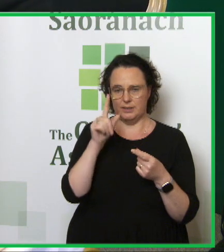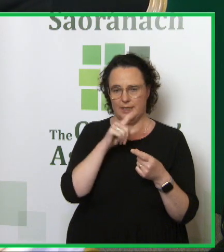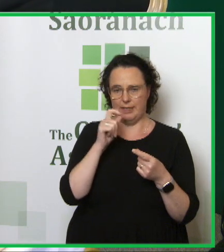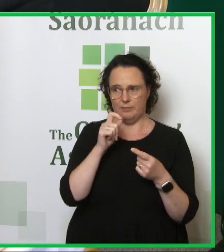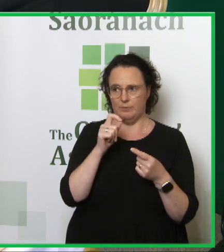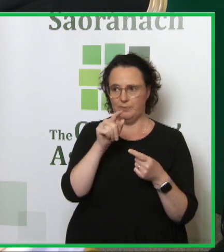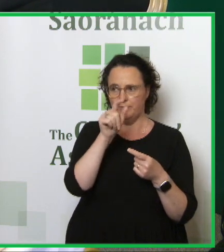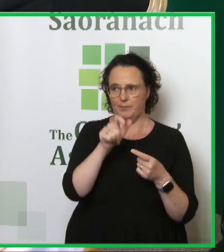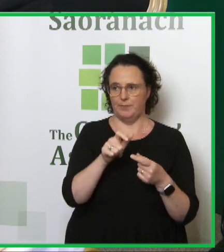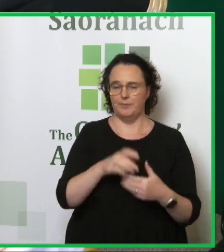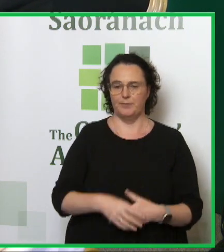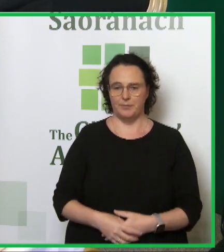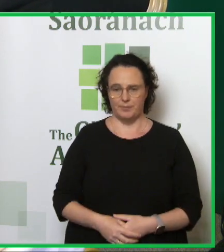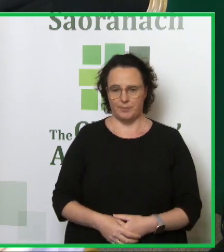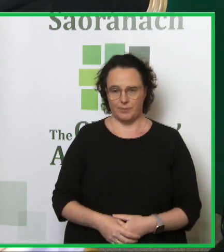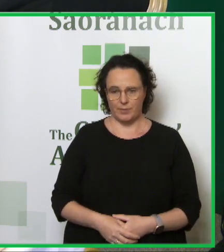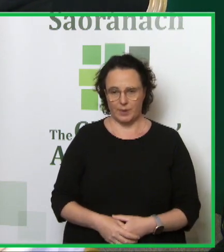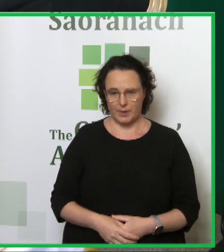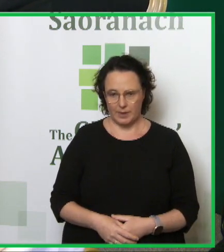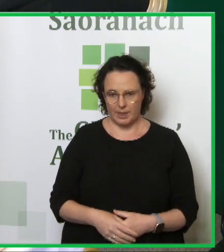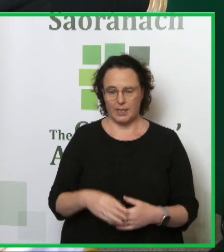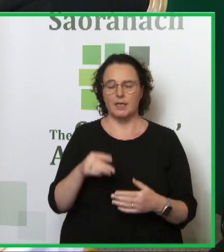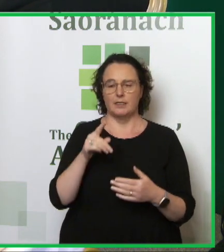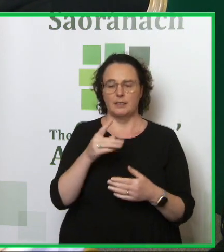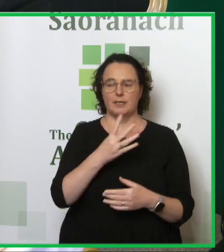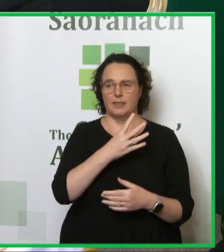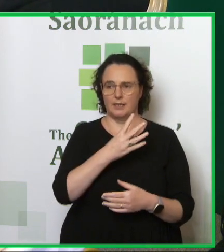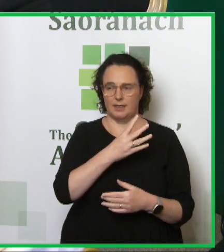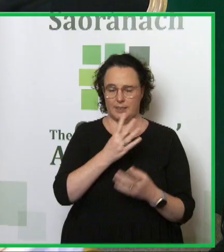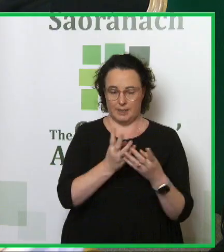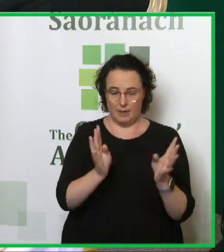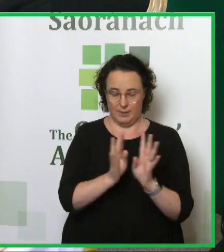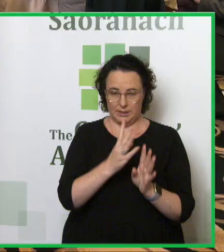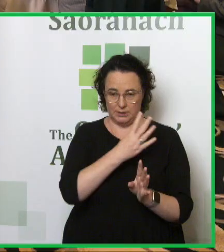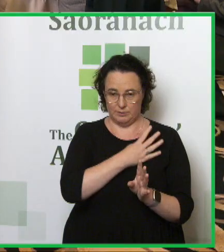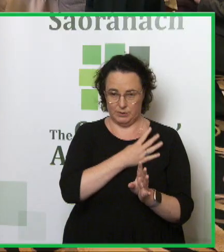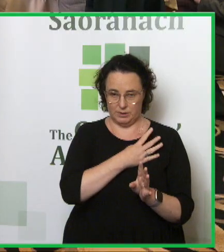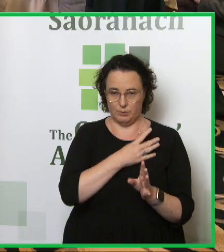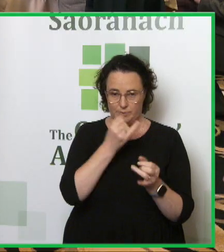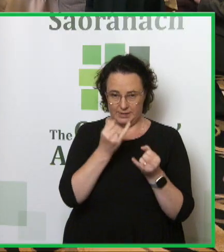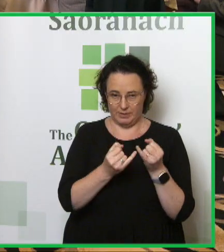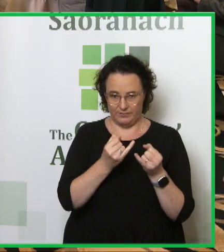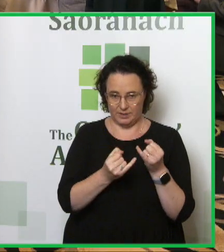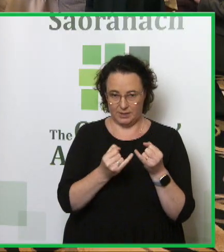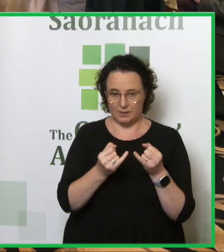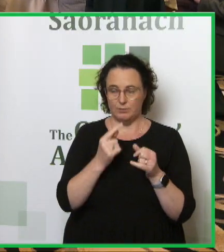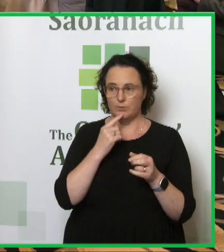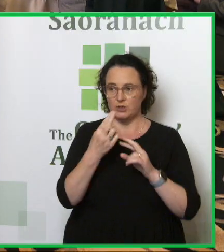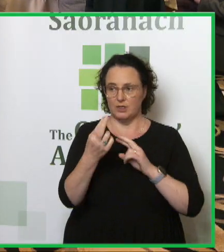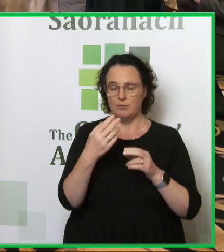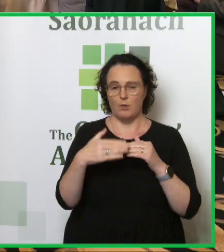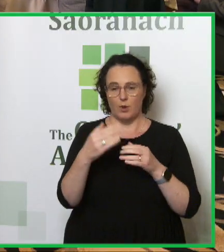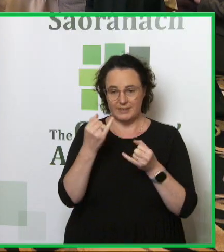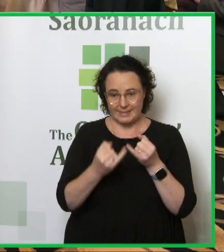you. And the Cabinet Committee would be specified if it is agreed that there's a Cabinet Committee? And a more detailed individual